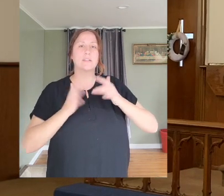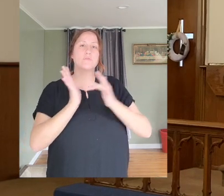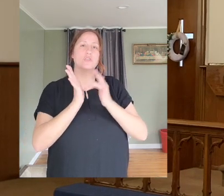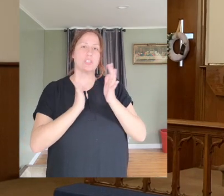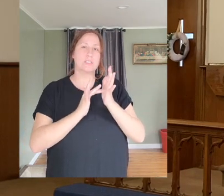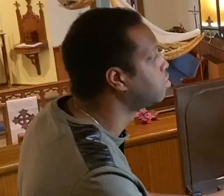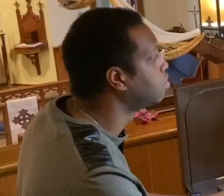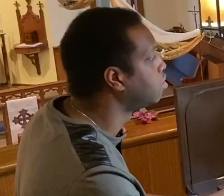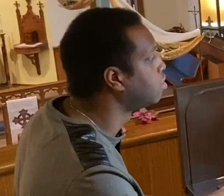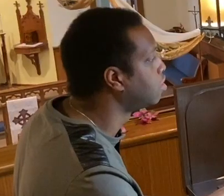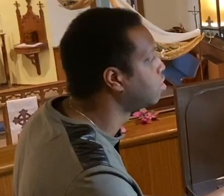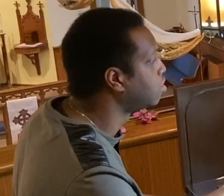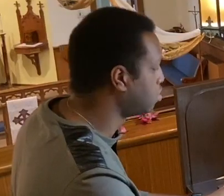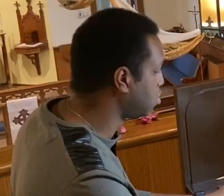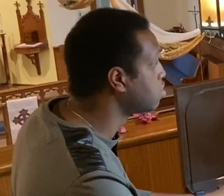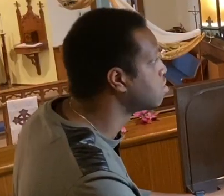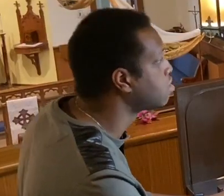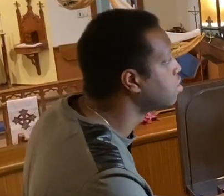Amen.